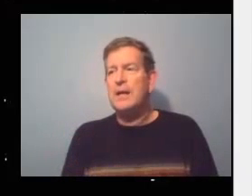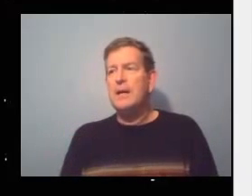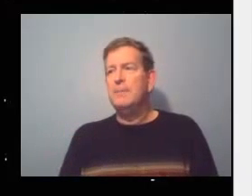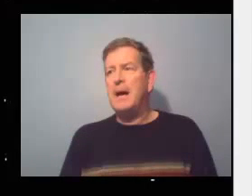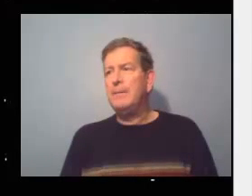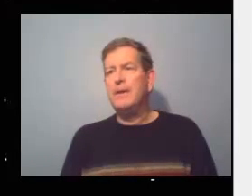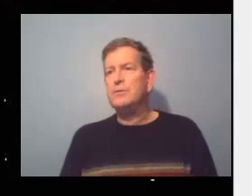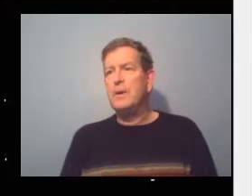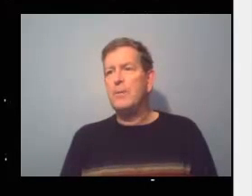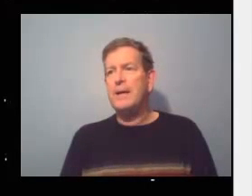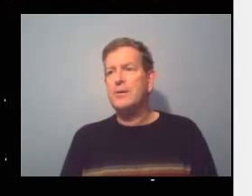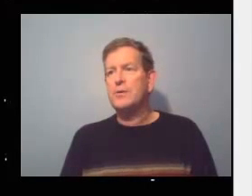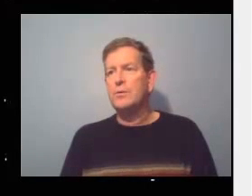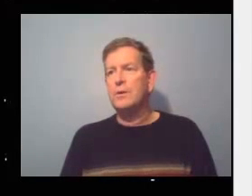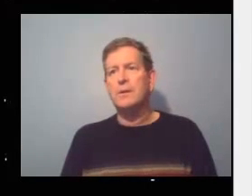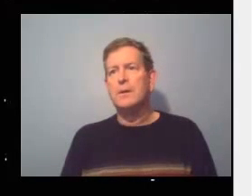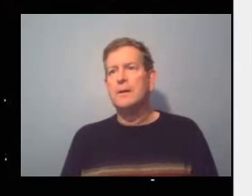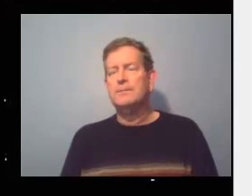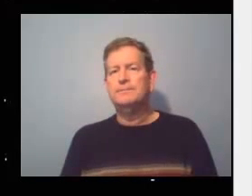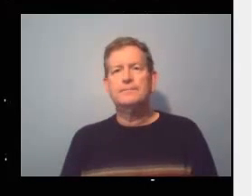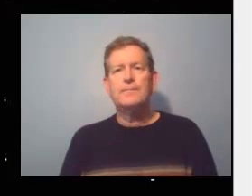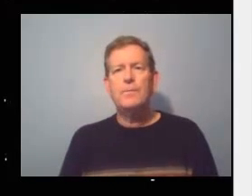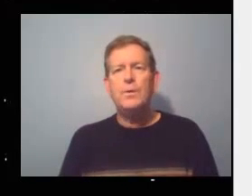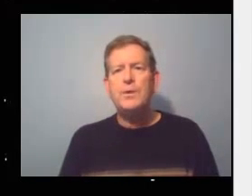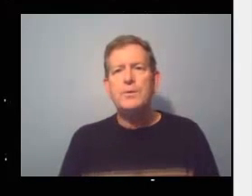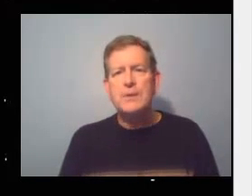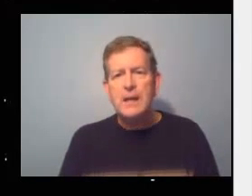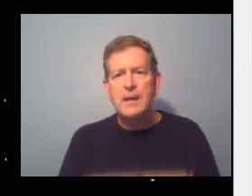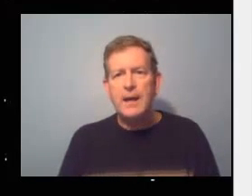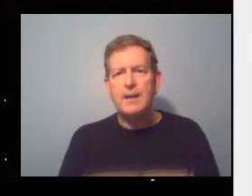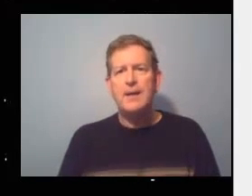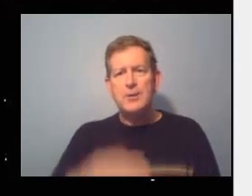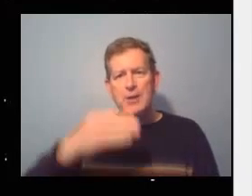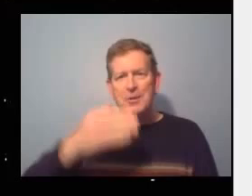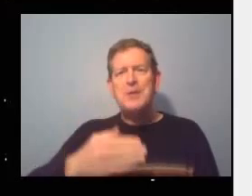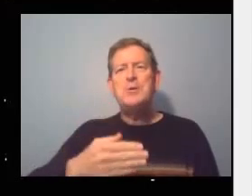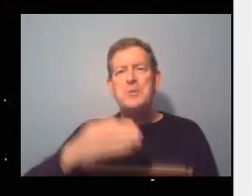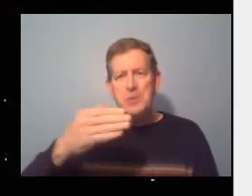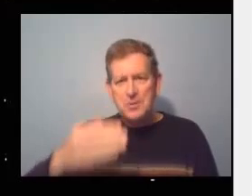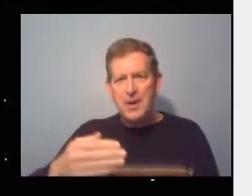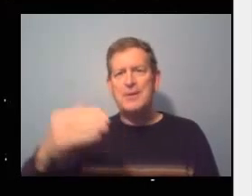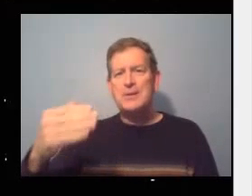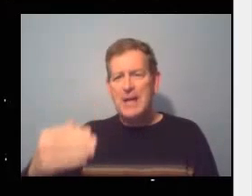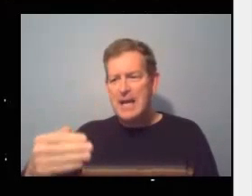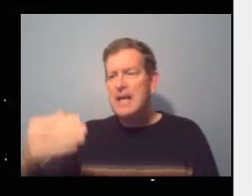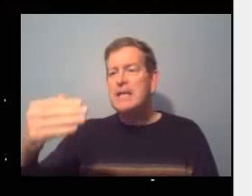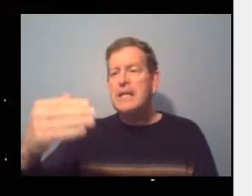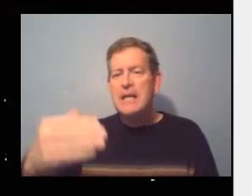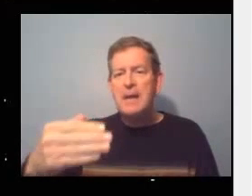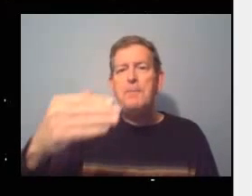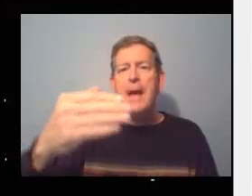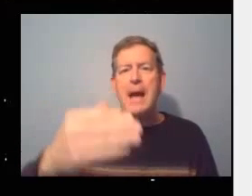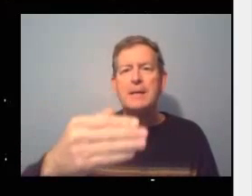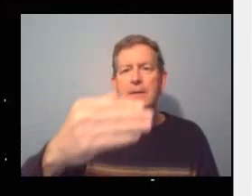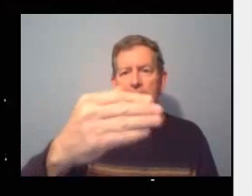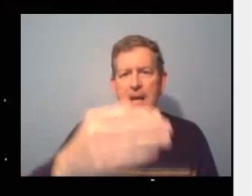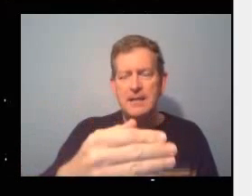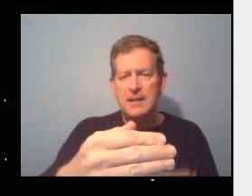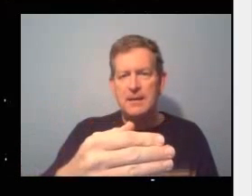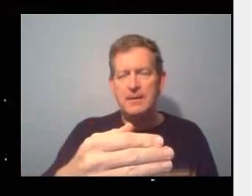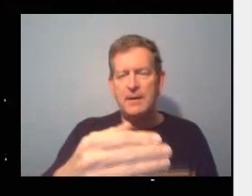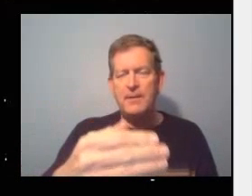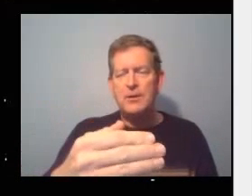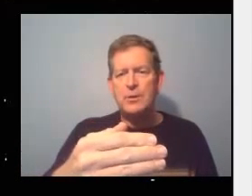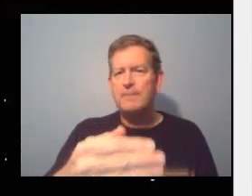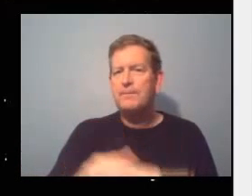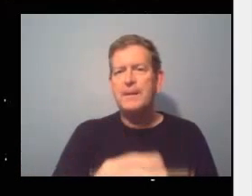to say, Mom gives me a ride to school, well, don't say that. Say things you do know how to say to get back to that